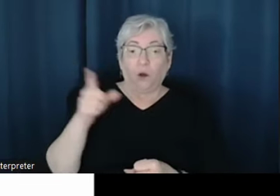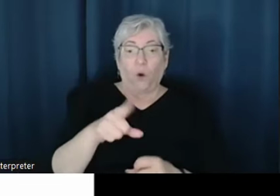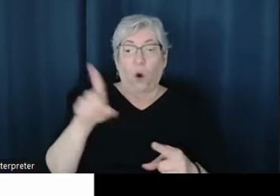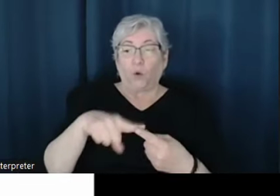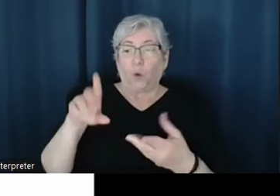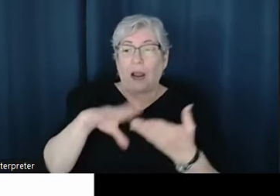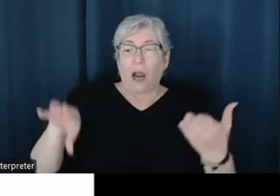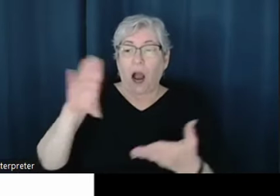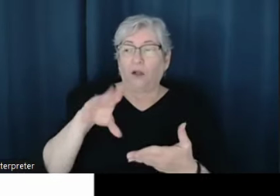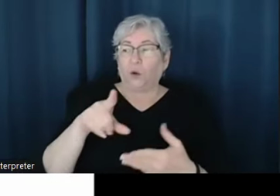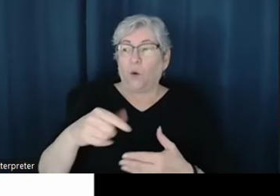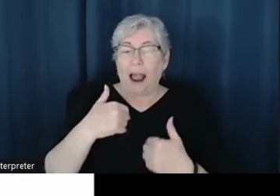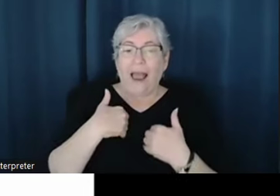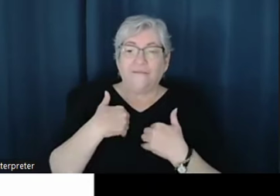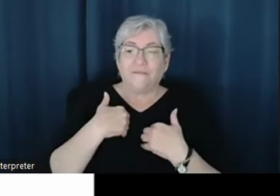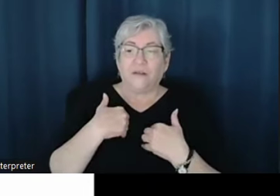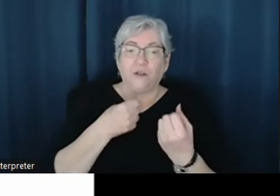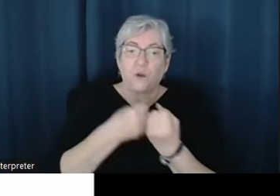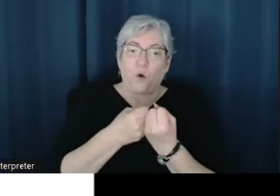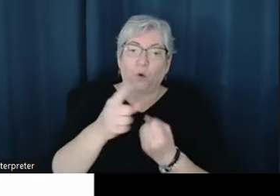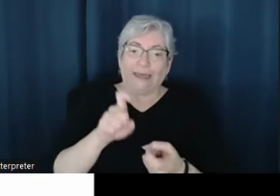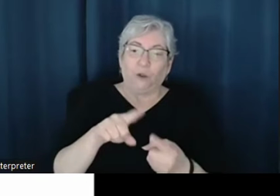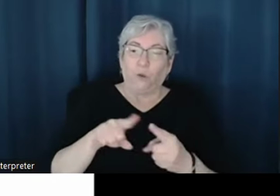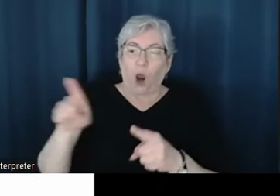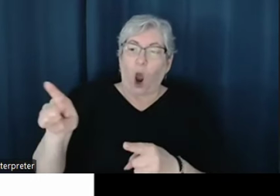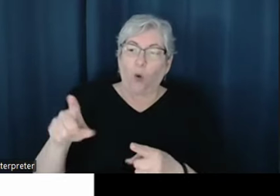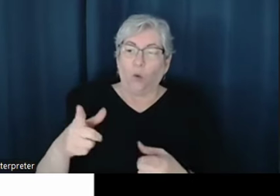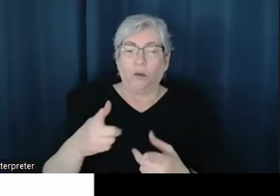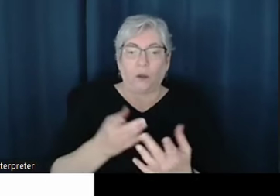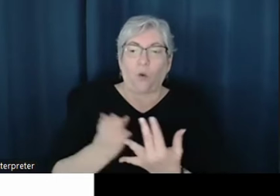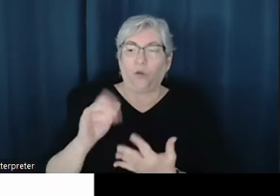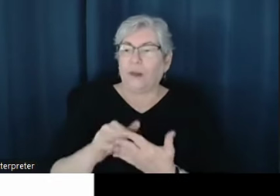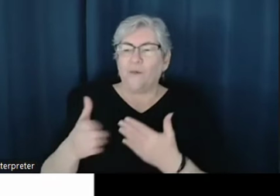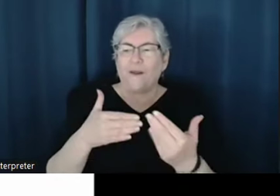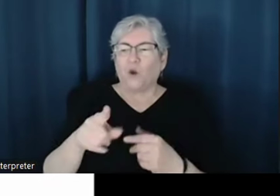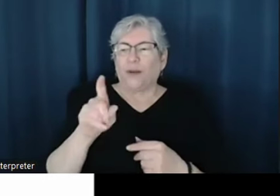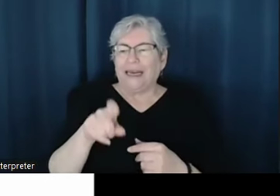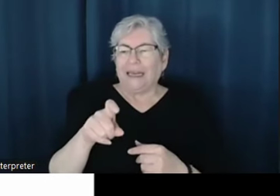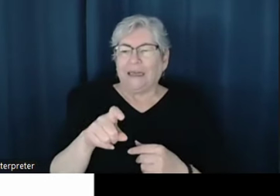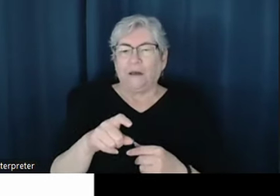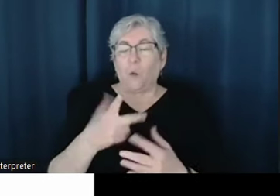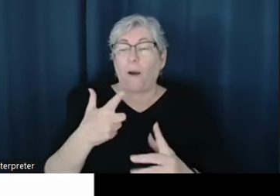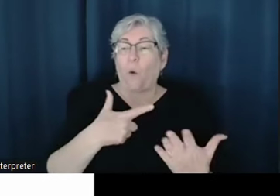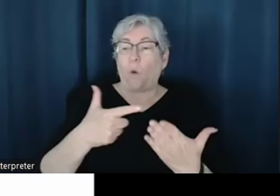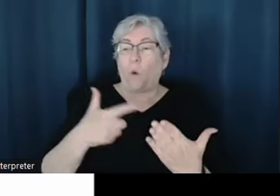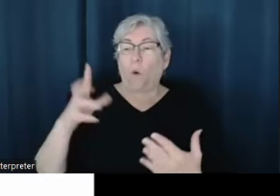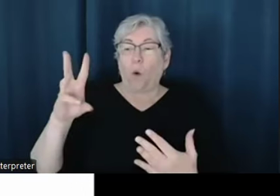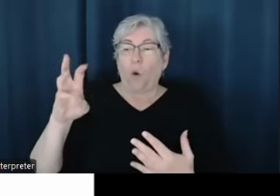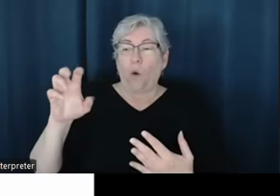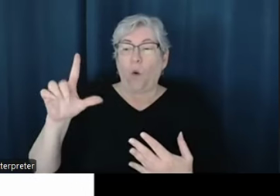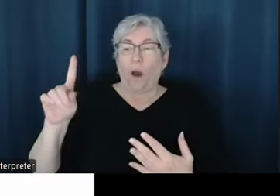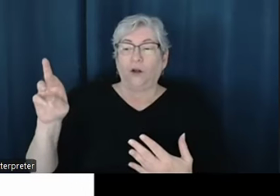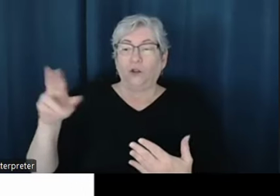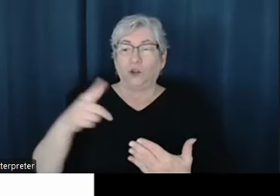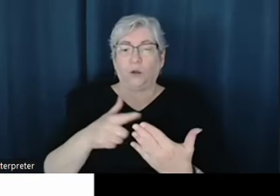college, that you have the support you need to get there and to go through it, or whatever it is you need. I want to be a welder. You have to, everything that you need to